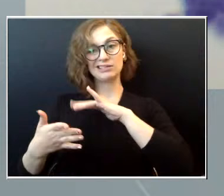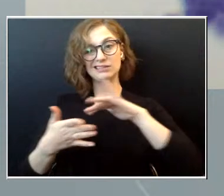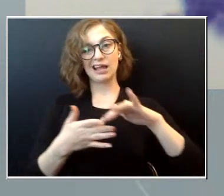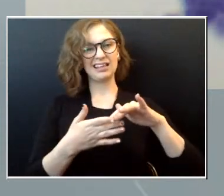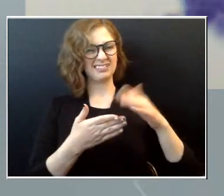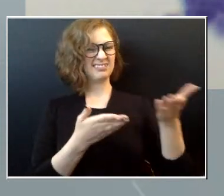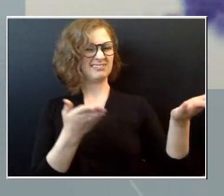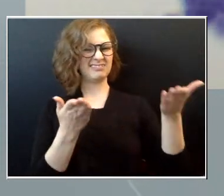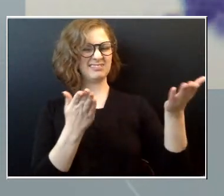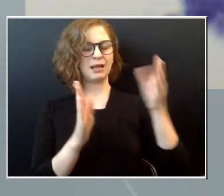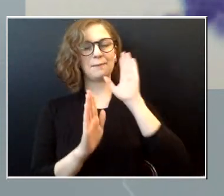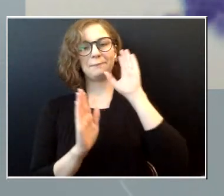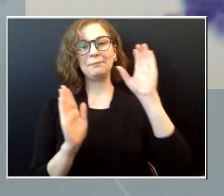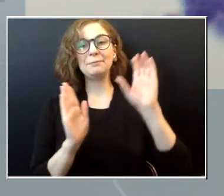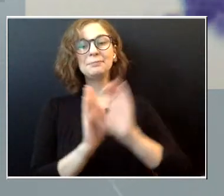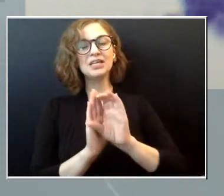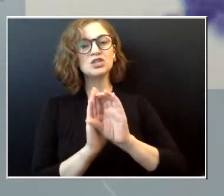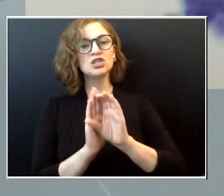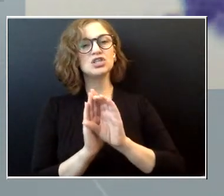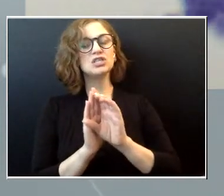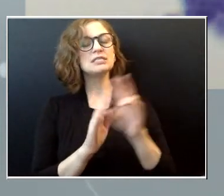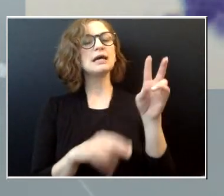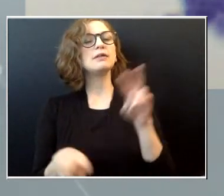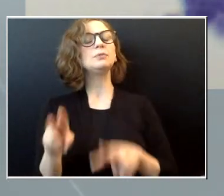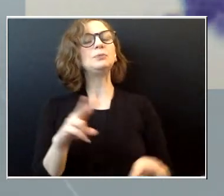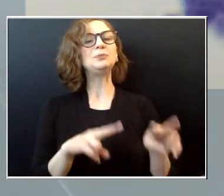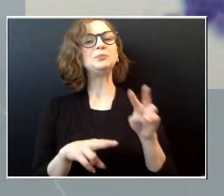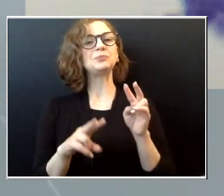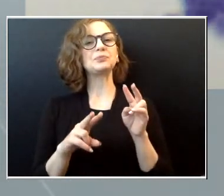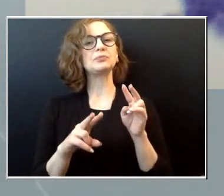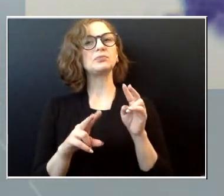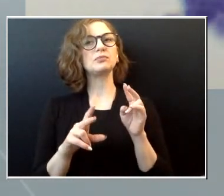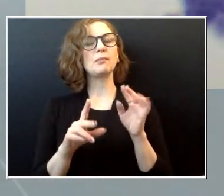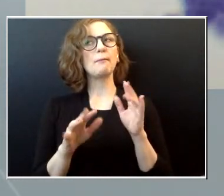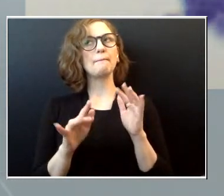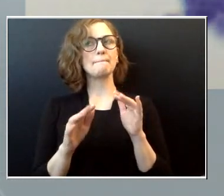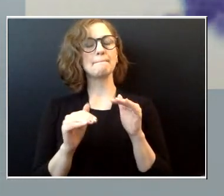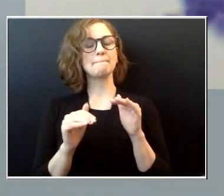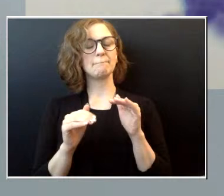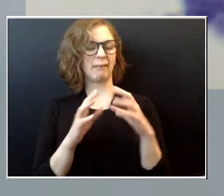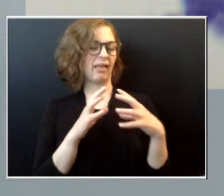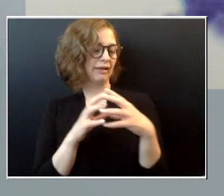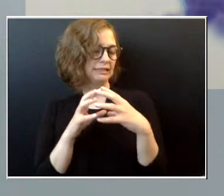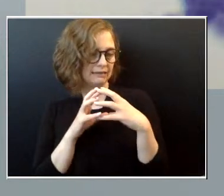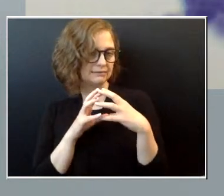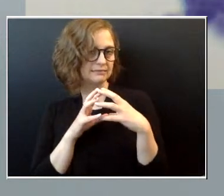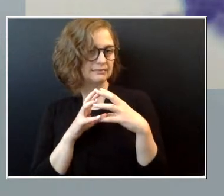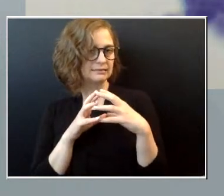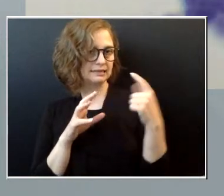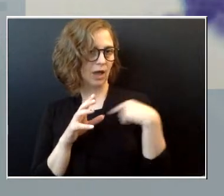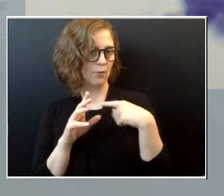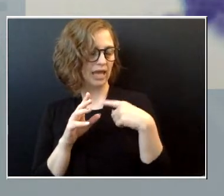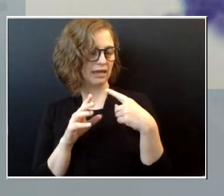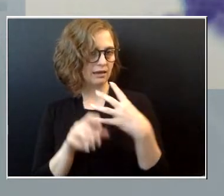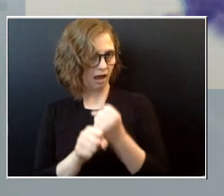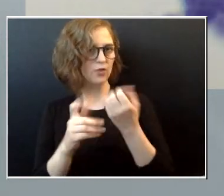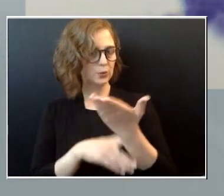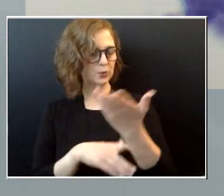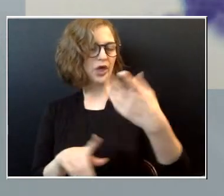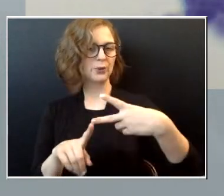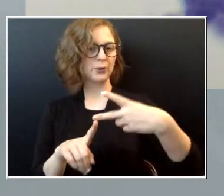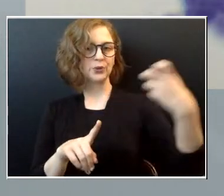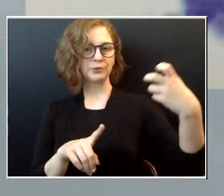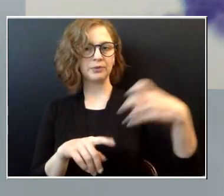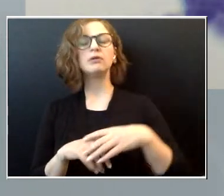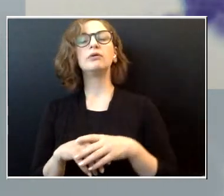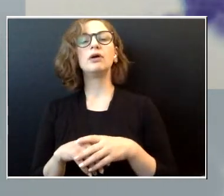that are looking at the cells that we obtain. The purplish stain is just the